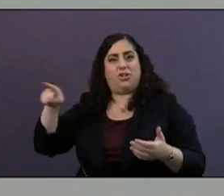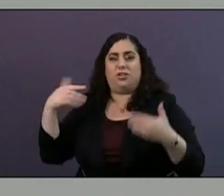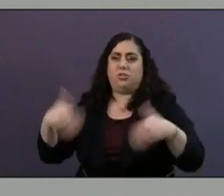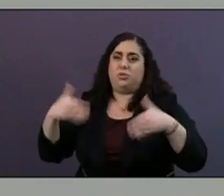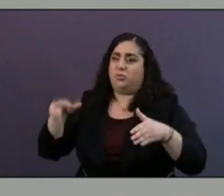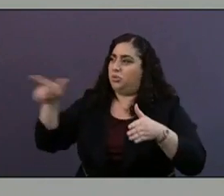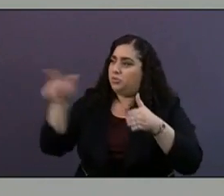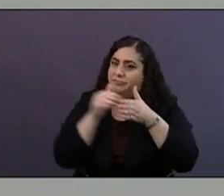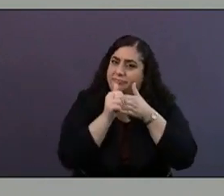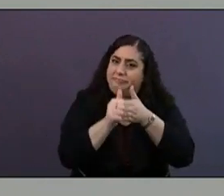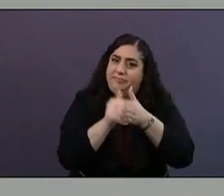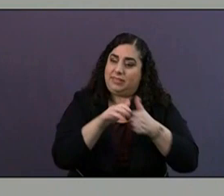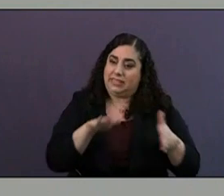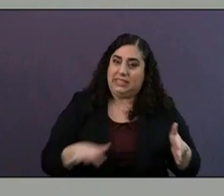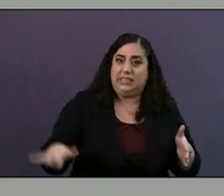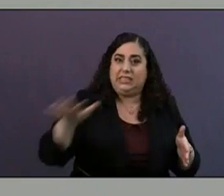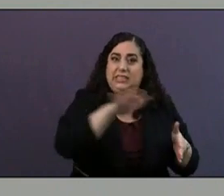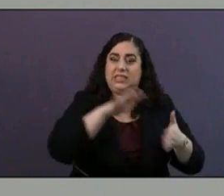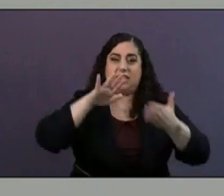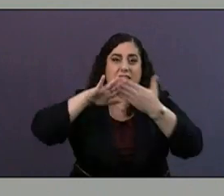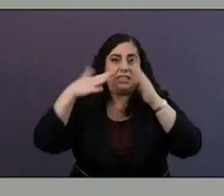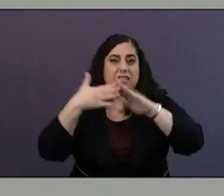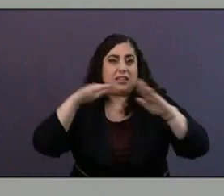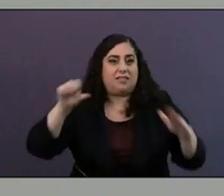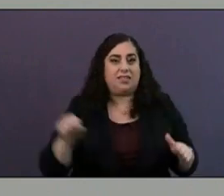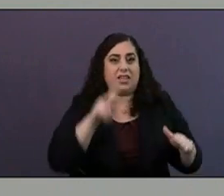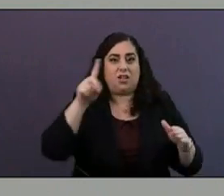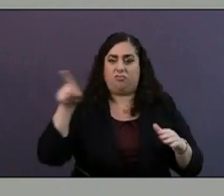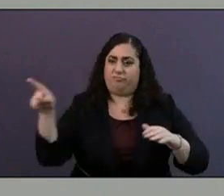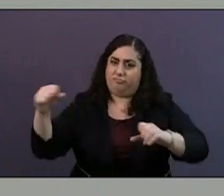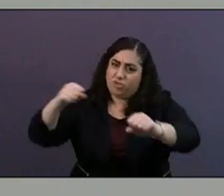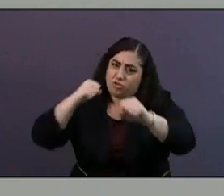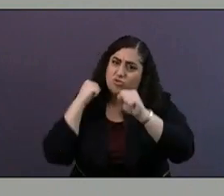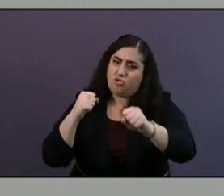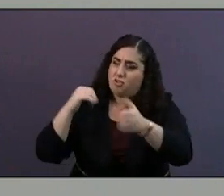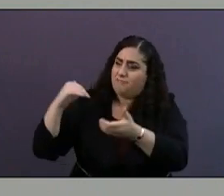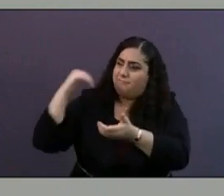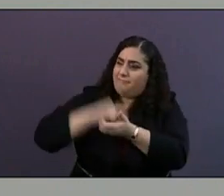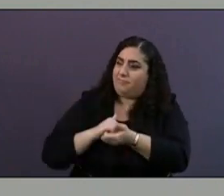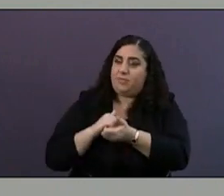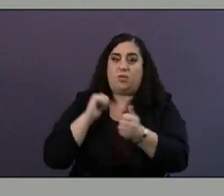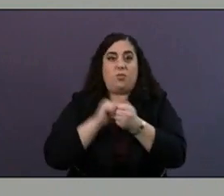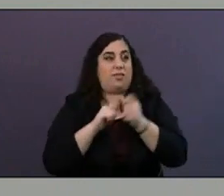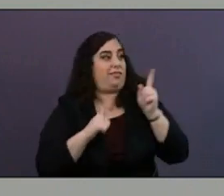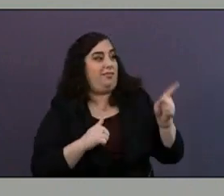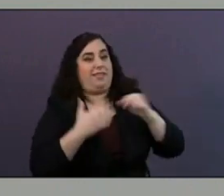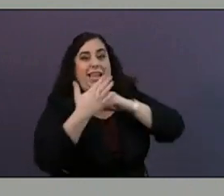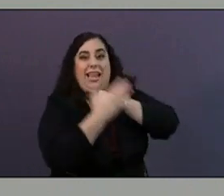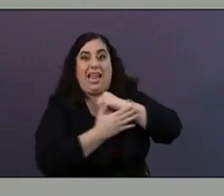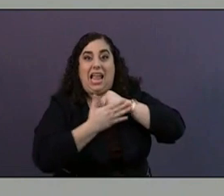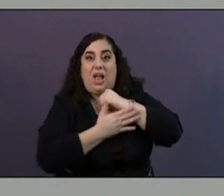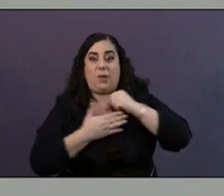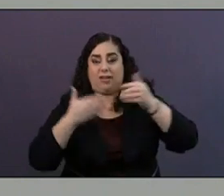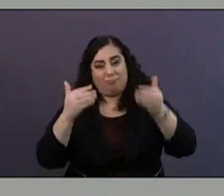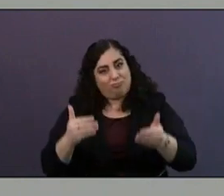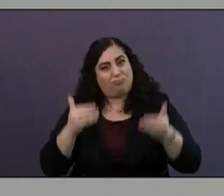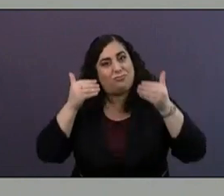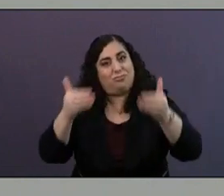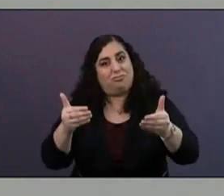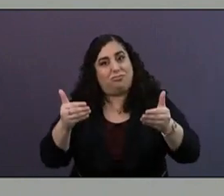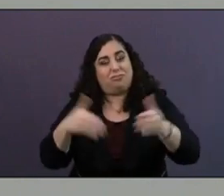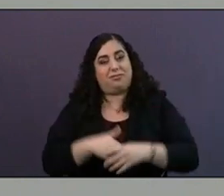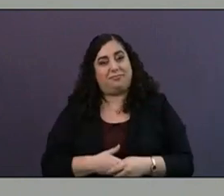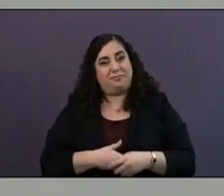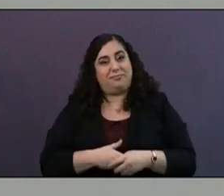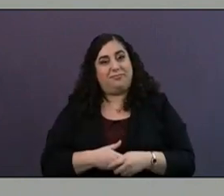Diego, on behalf of the region, and a very strong partner with the county moving forward. I think more than ever before, it